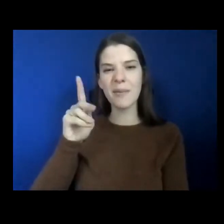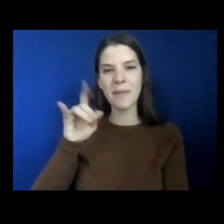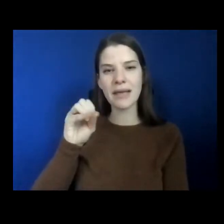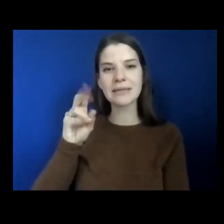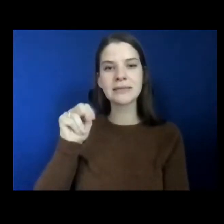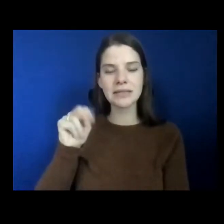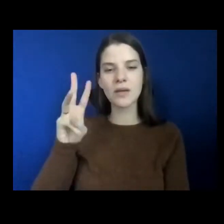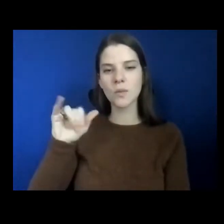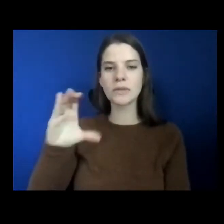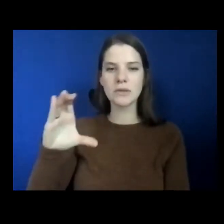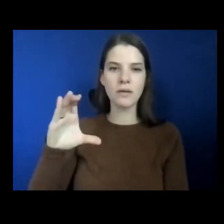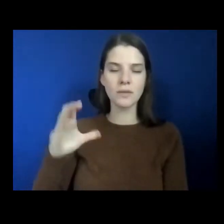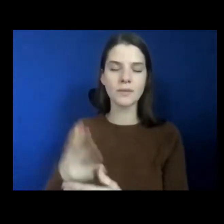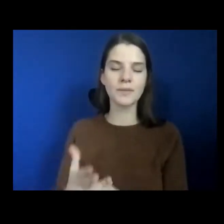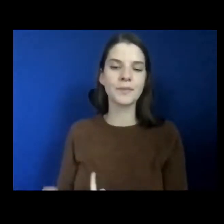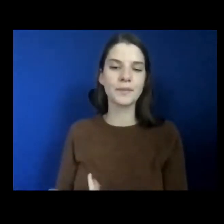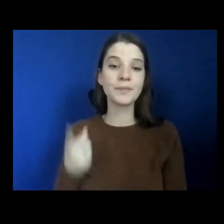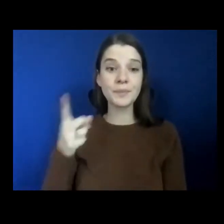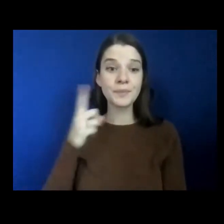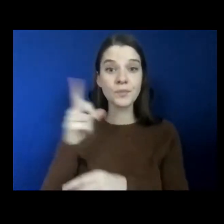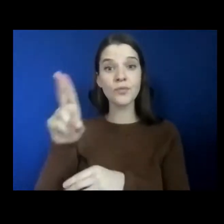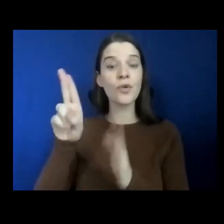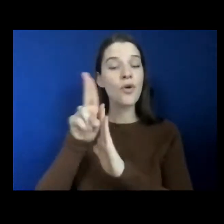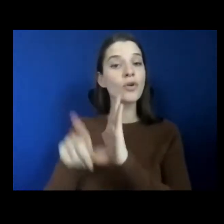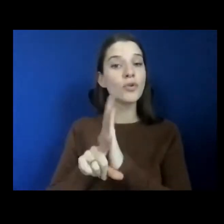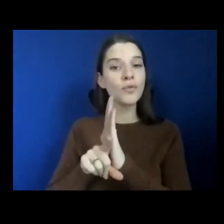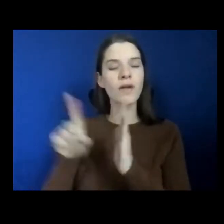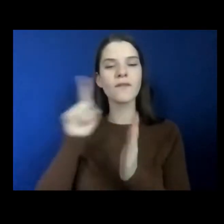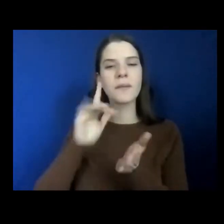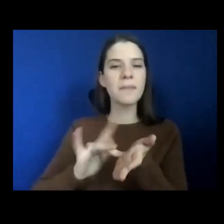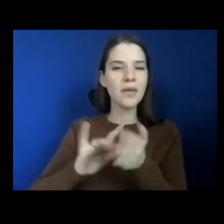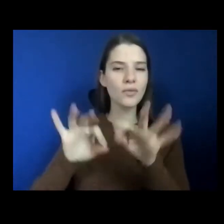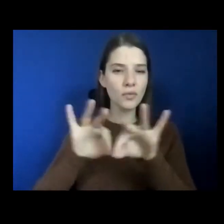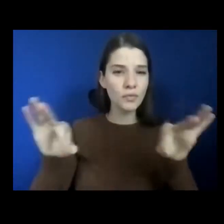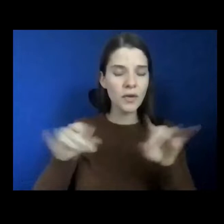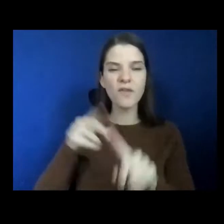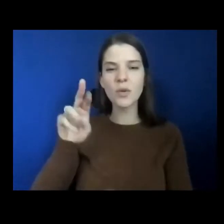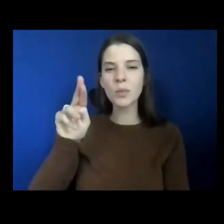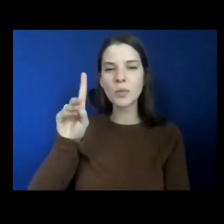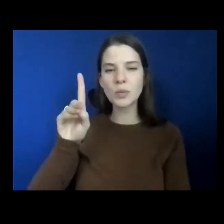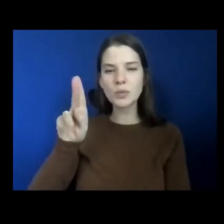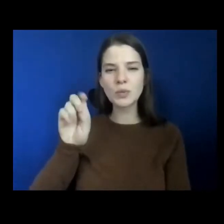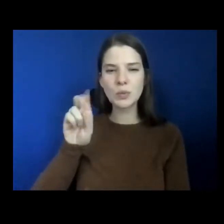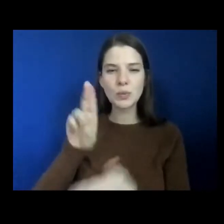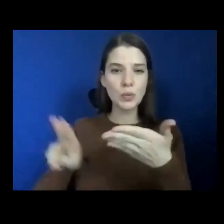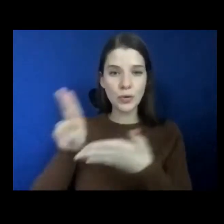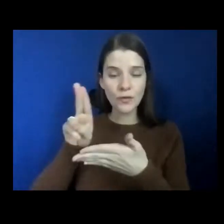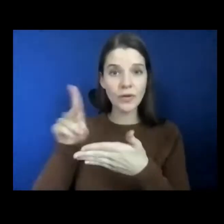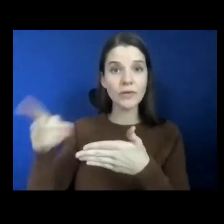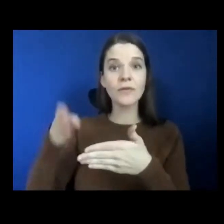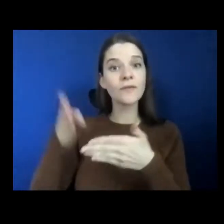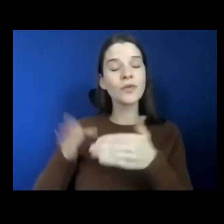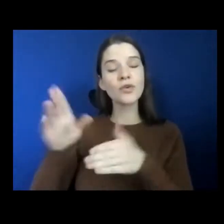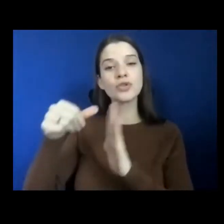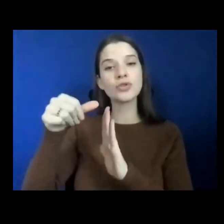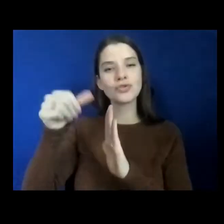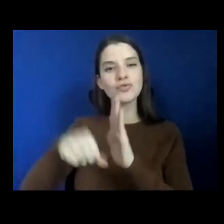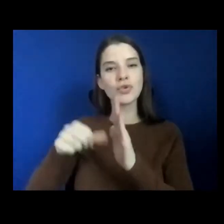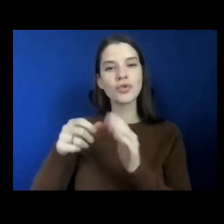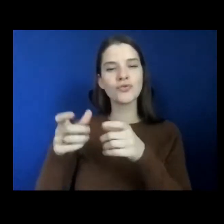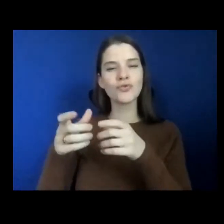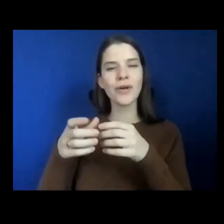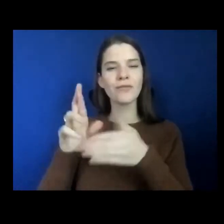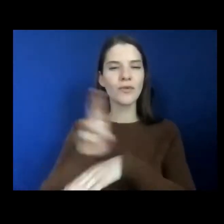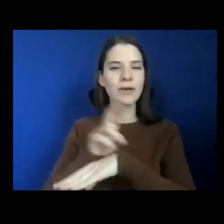Wisconsin. She received her undergraduate and medical degrees from Duke University and completed a surgical residency